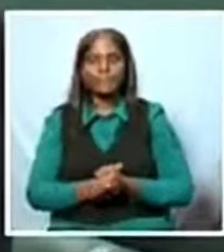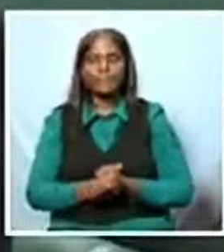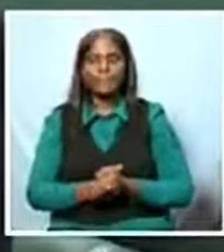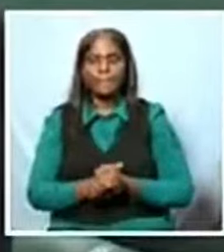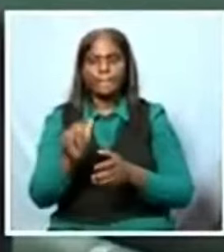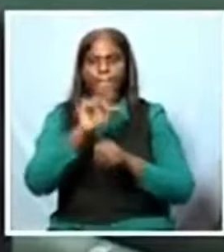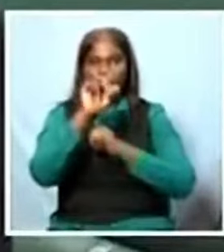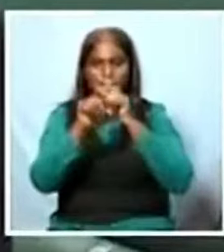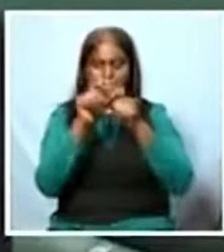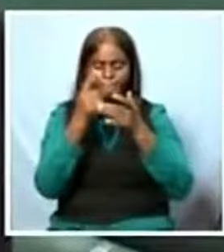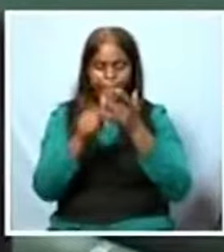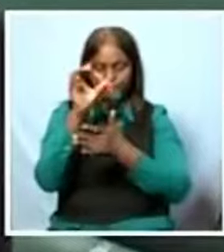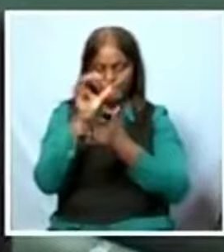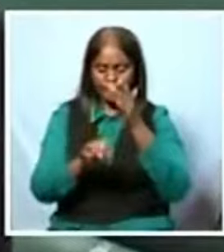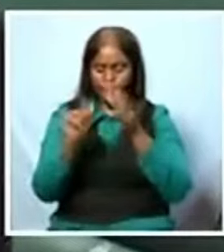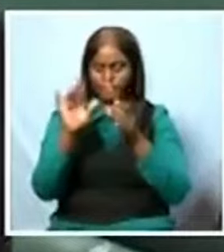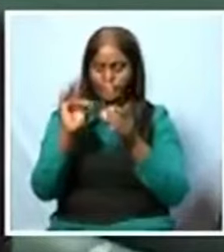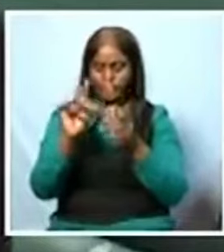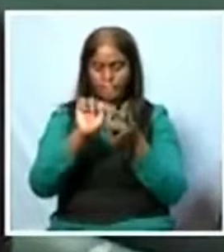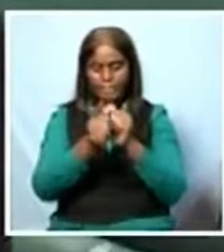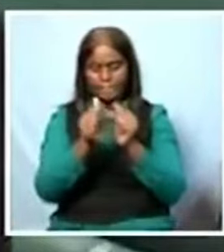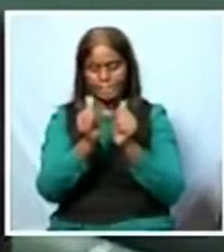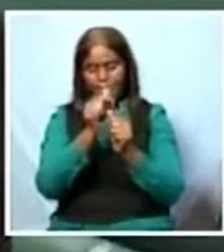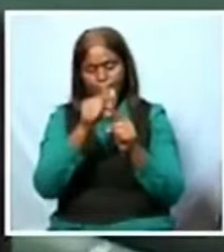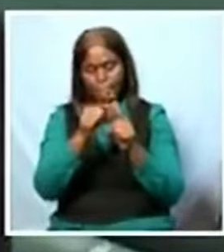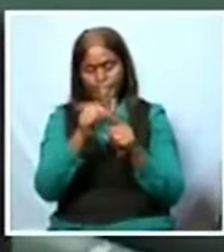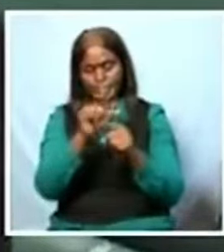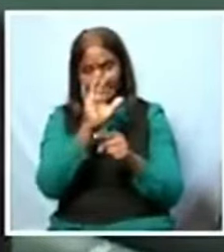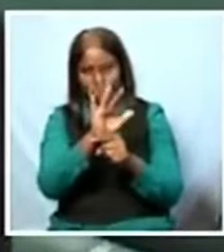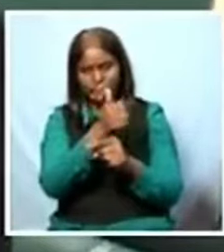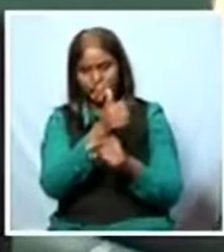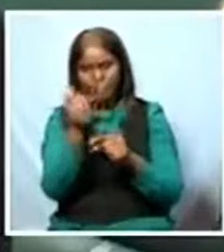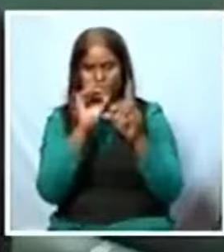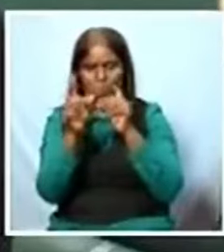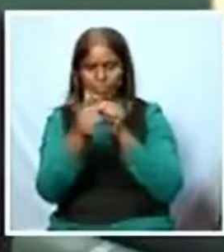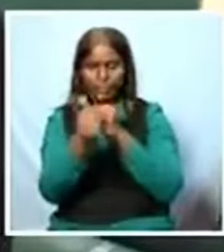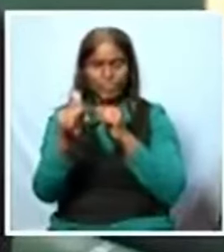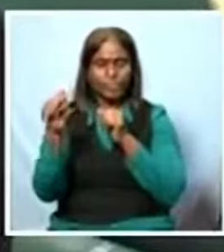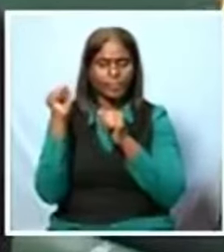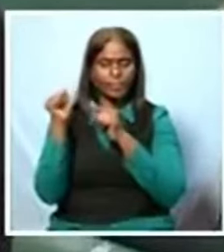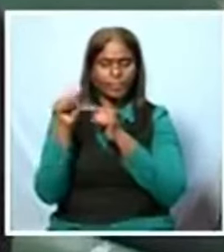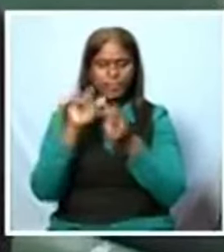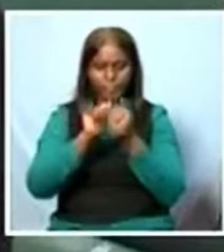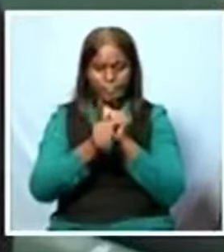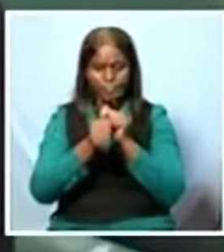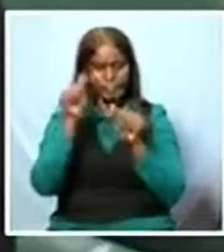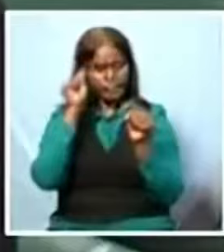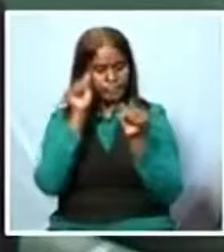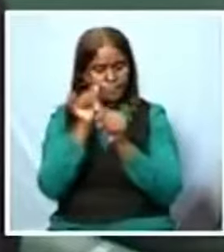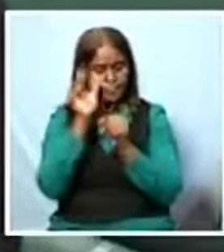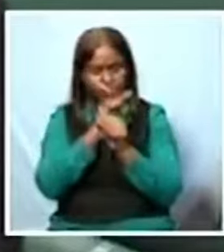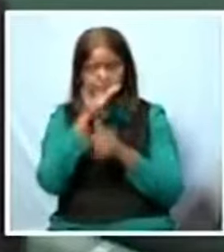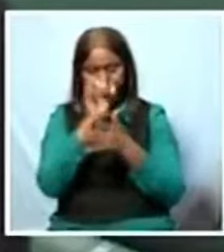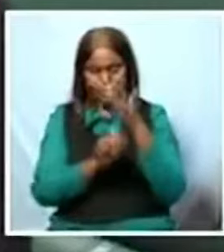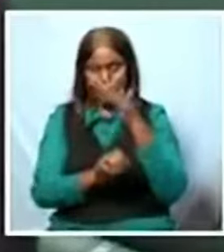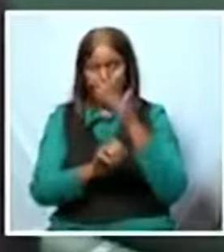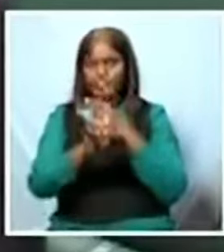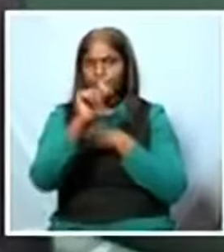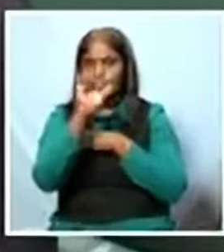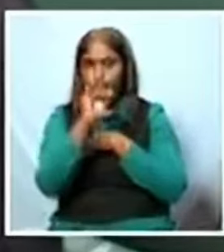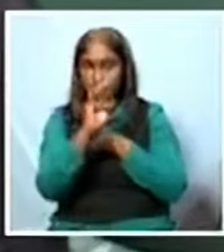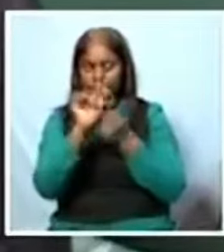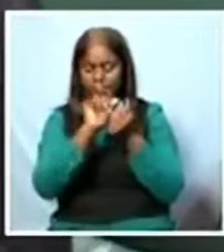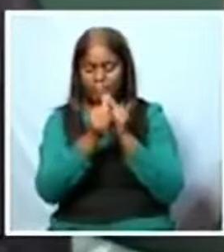The question is that clause 17 be amended with words as circulated. Any debate and objection? Amendment is agreed to. Clause 17